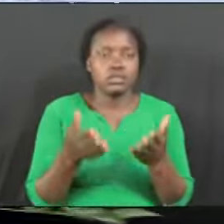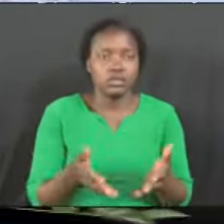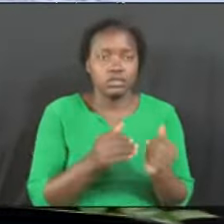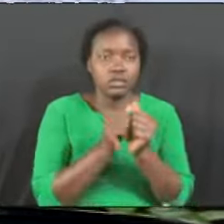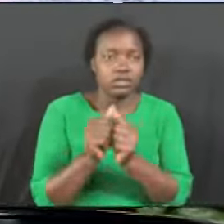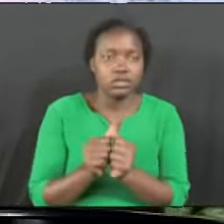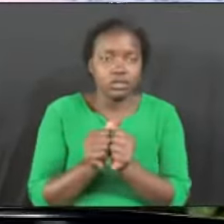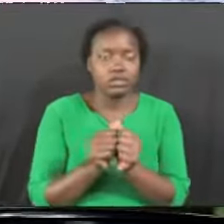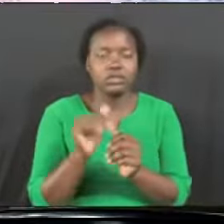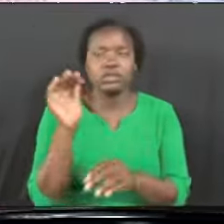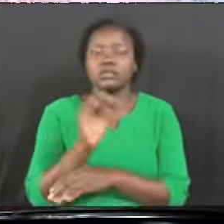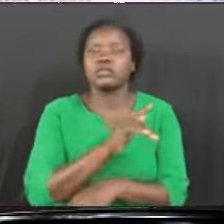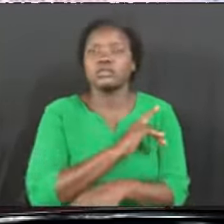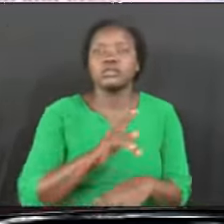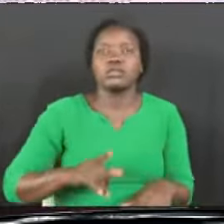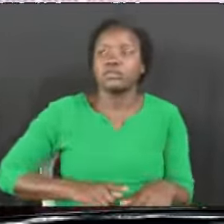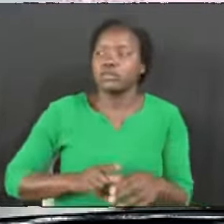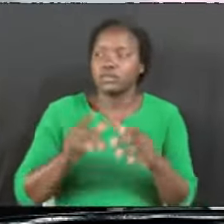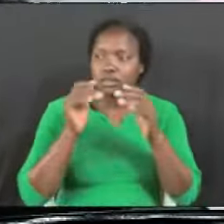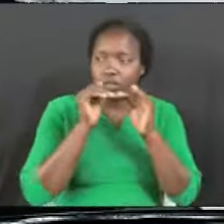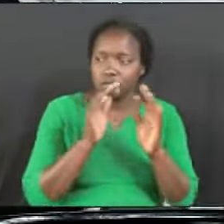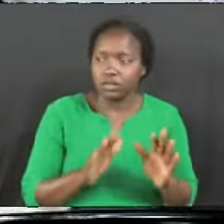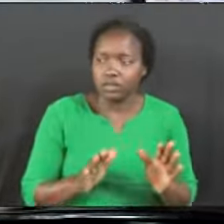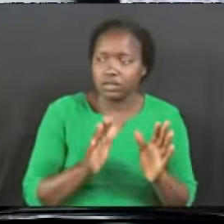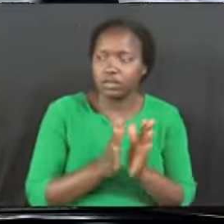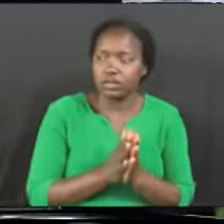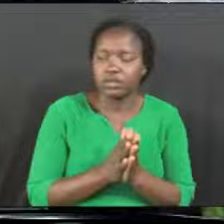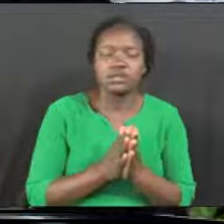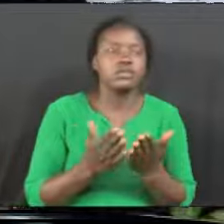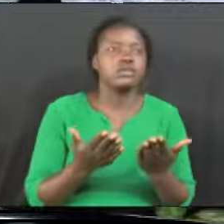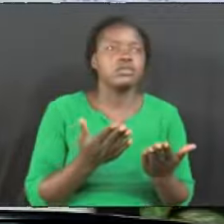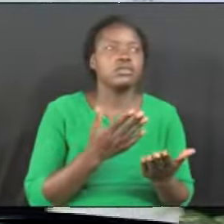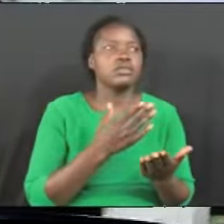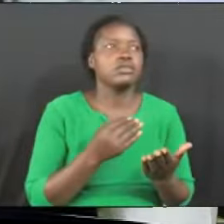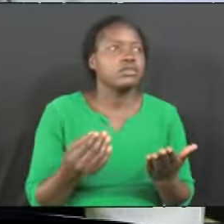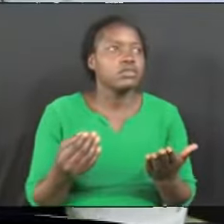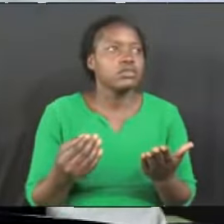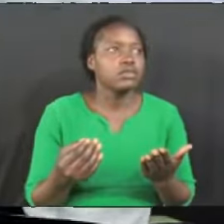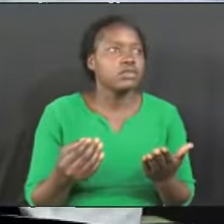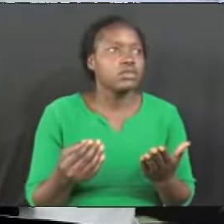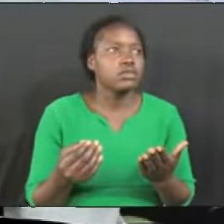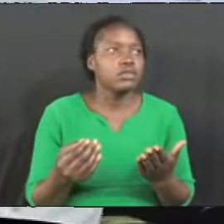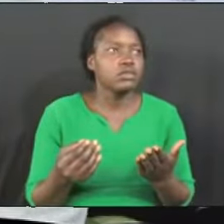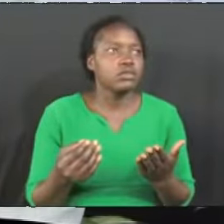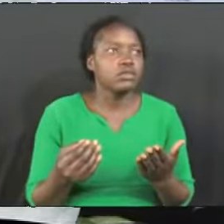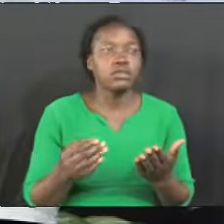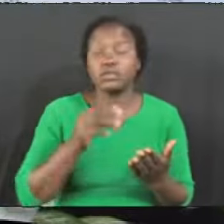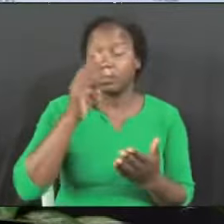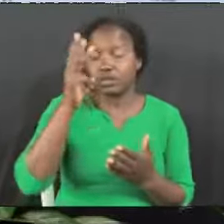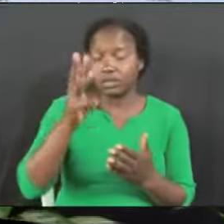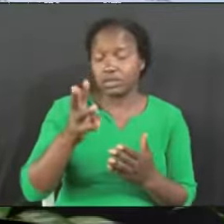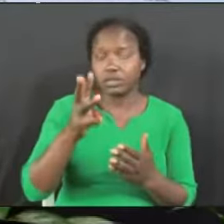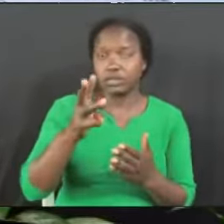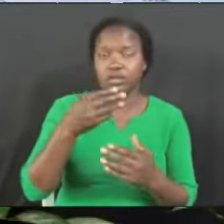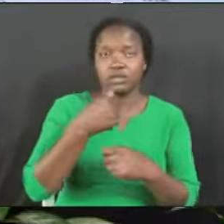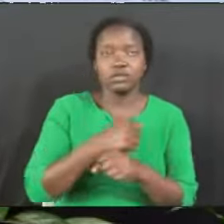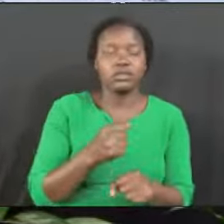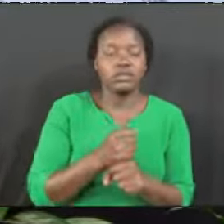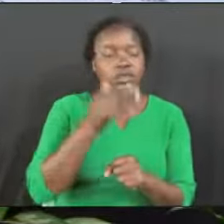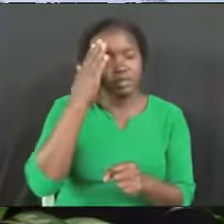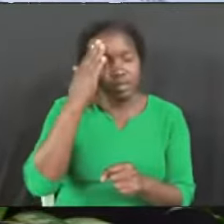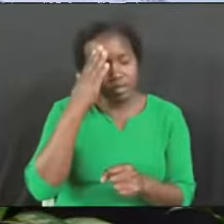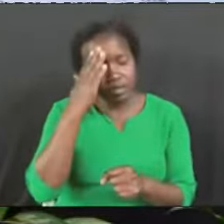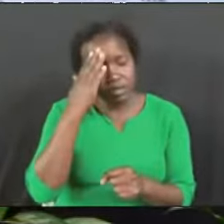ask the Lord's blessings. He hastens and chastens His will to make known. We